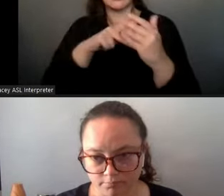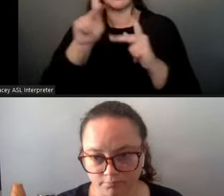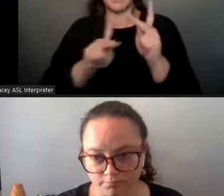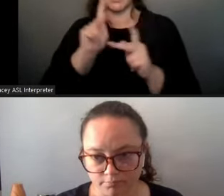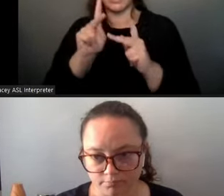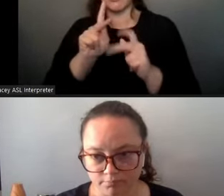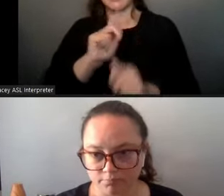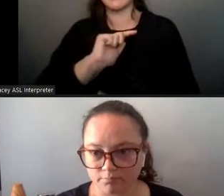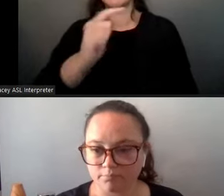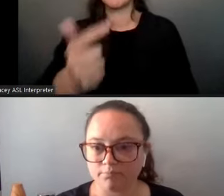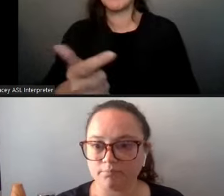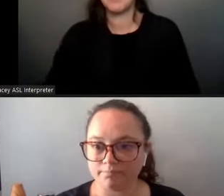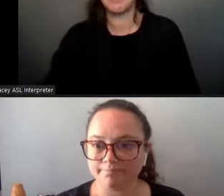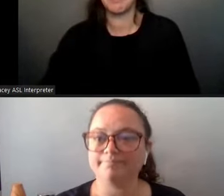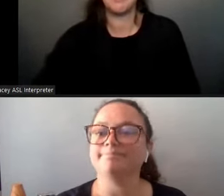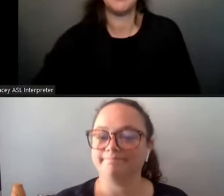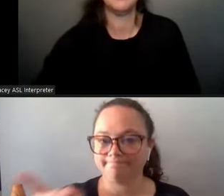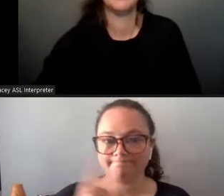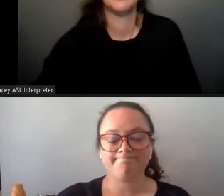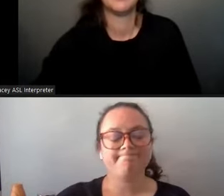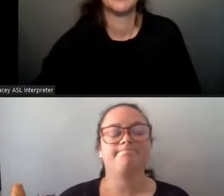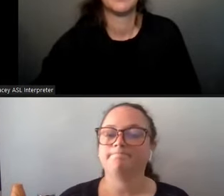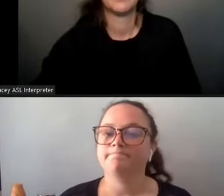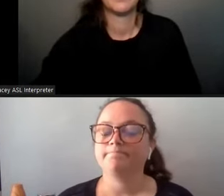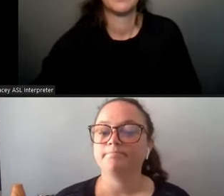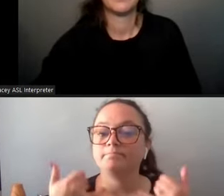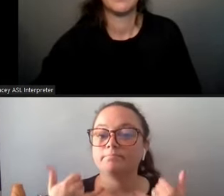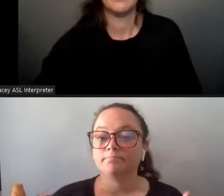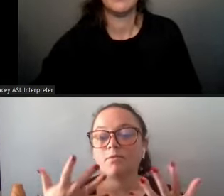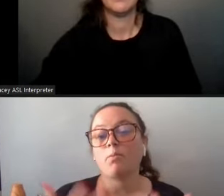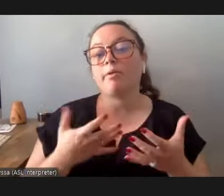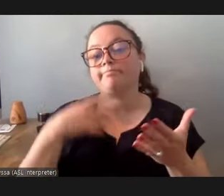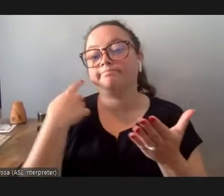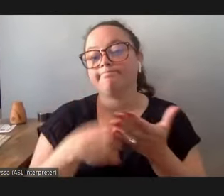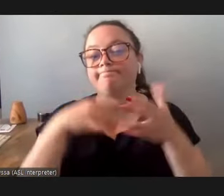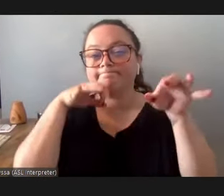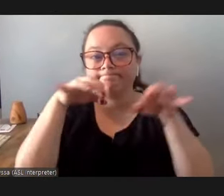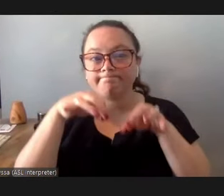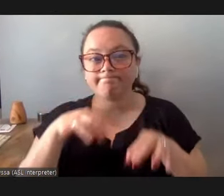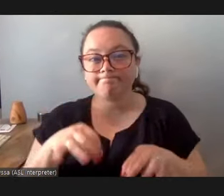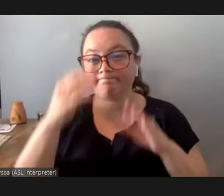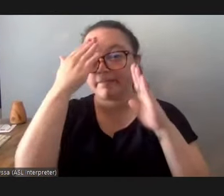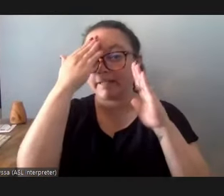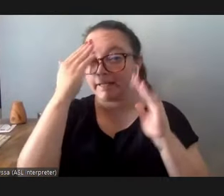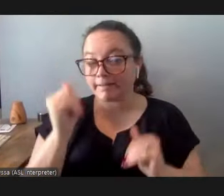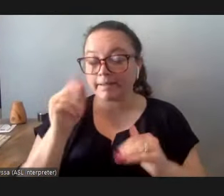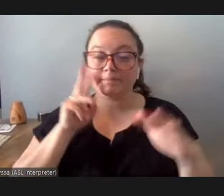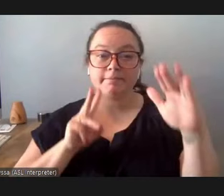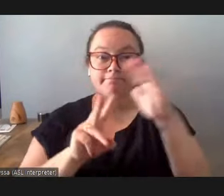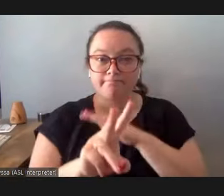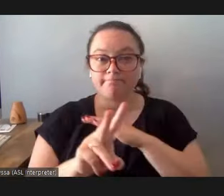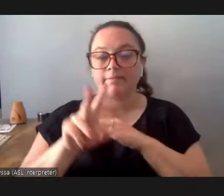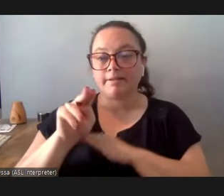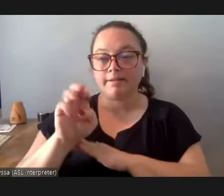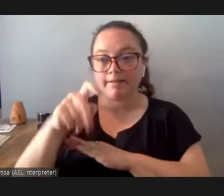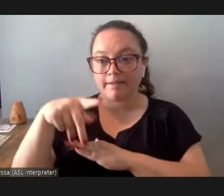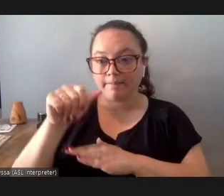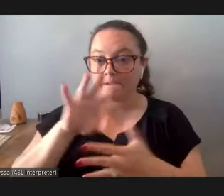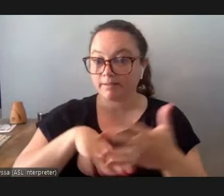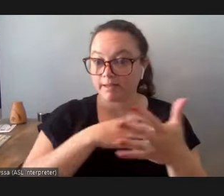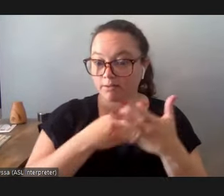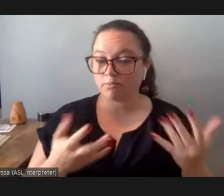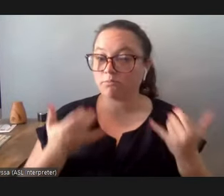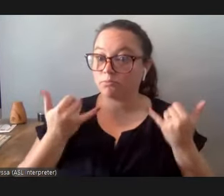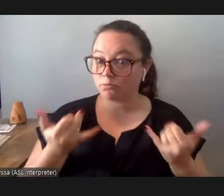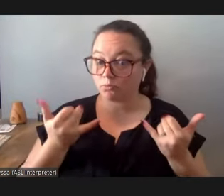I want to take just a moment to discuss or describe the anticipated NEPA schedule. We've already begun our outreach. That's what we're doing here today.